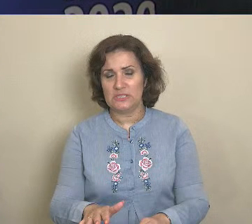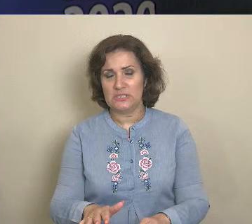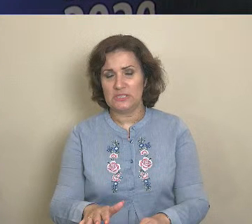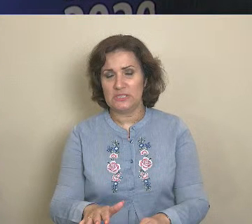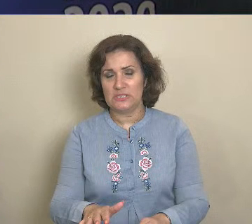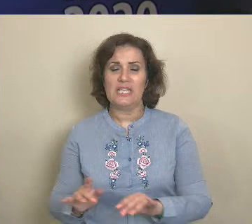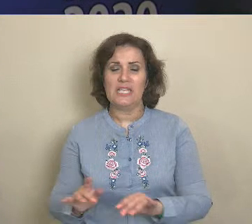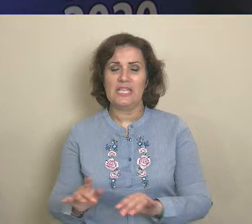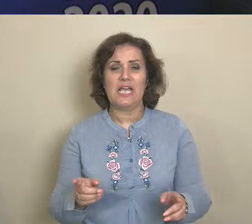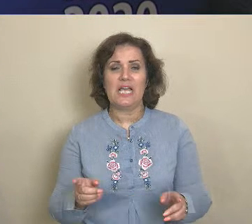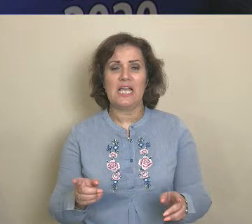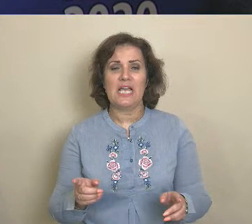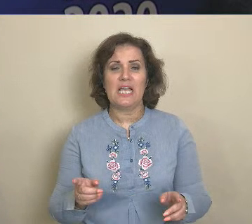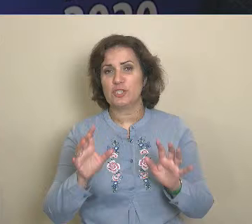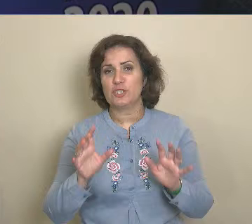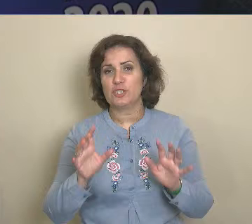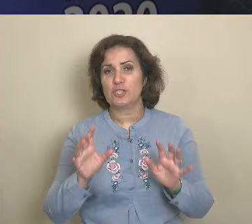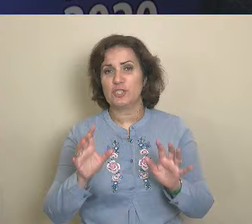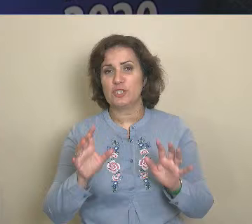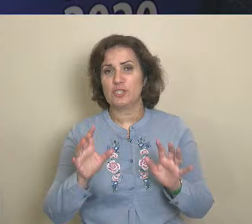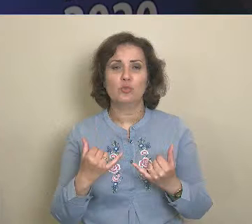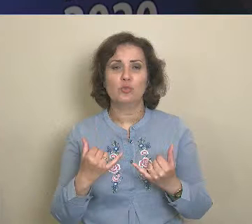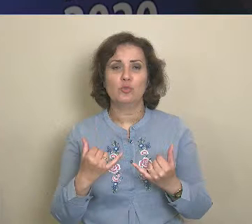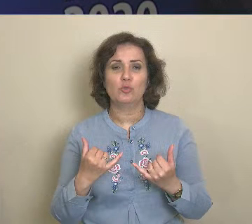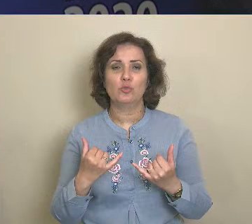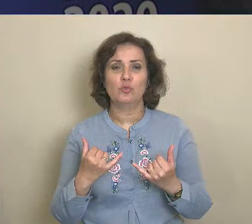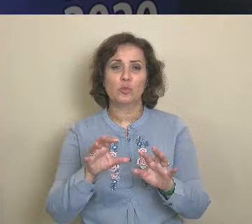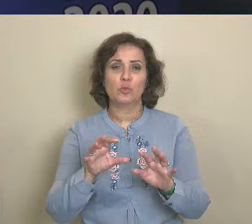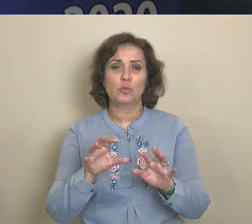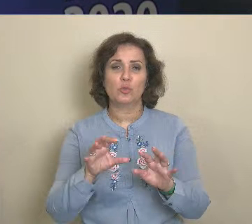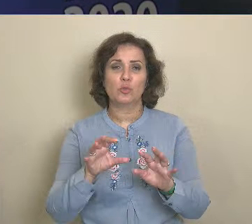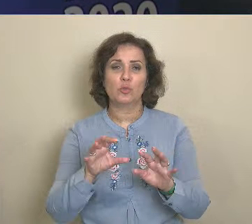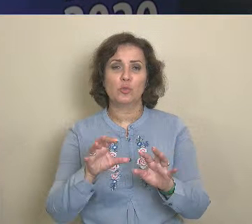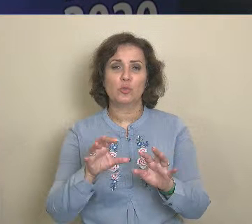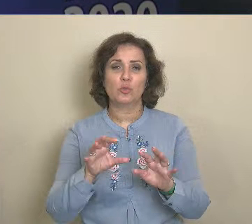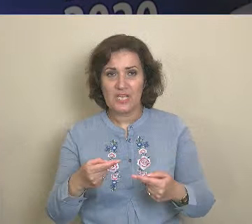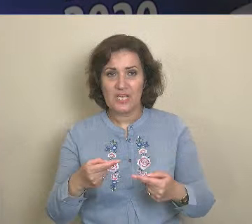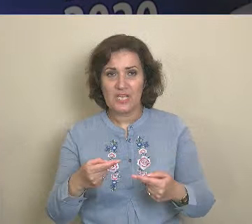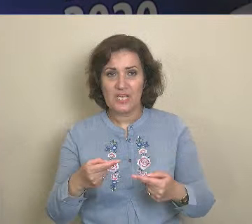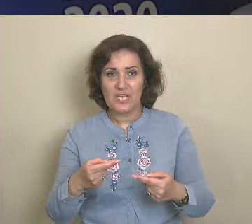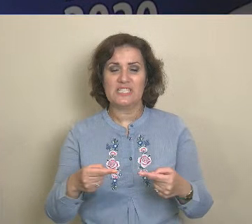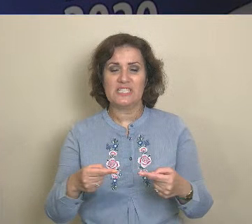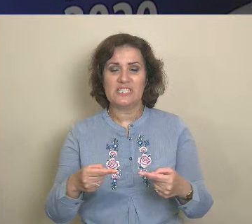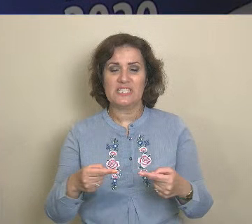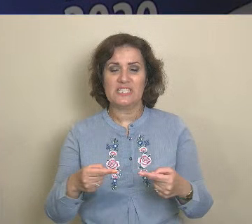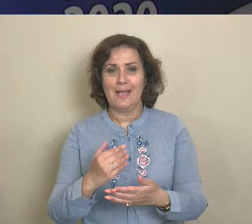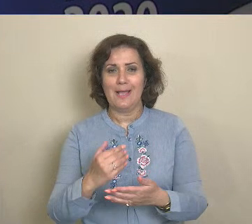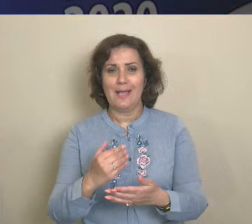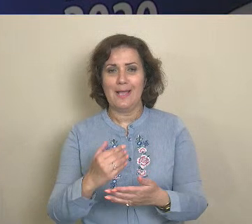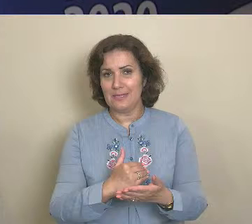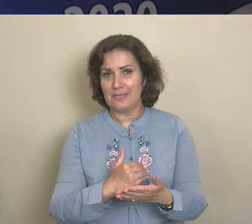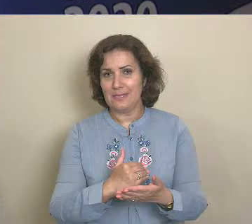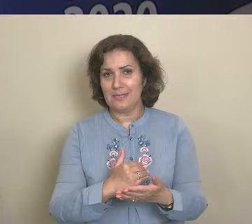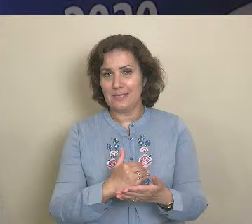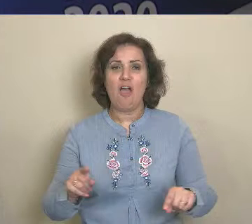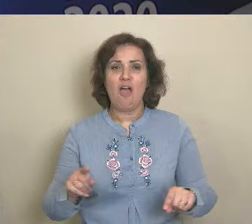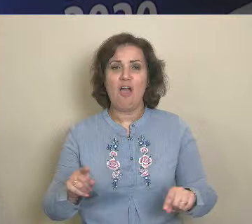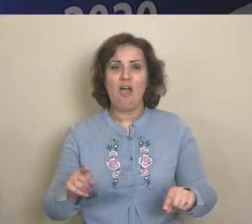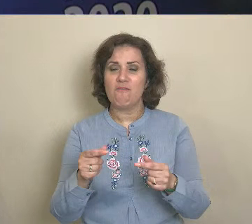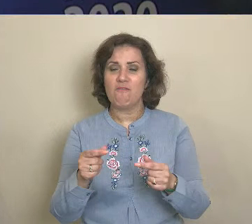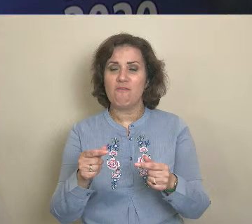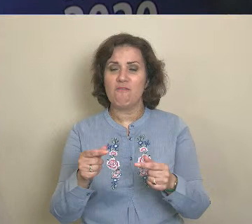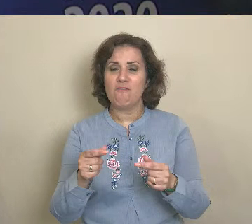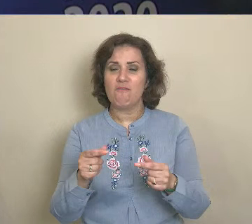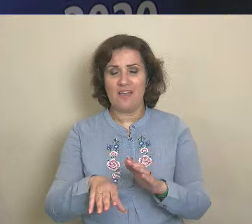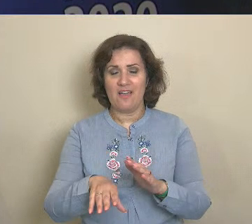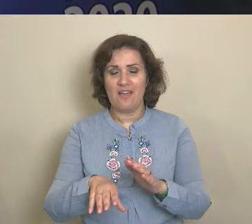be independent to a degree and operate within the framework of the law. That's why the Electoral Code has identified the criteria for forming